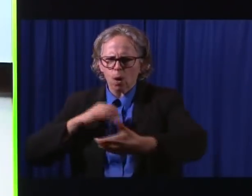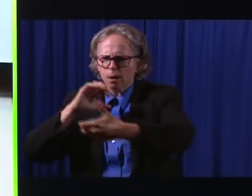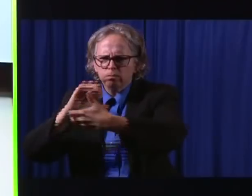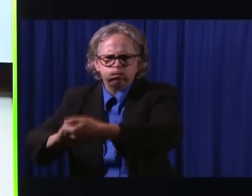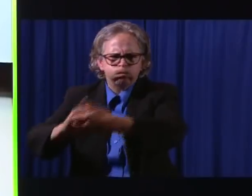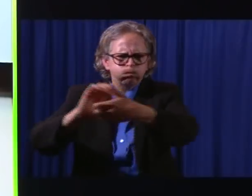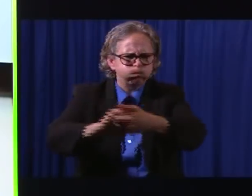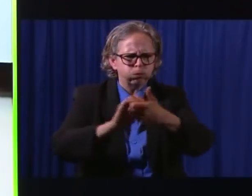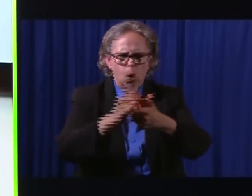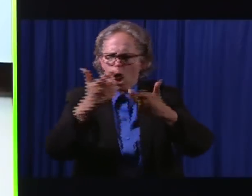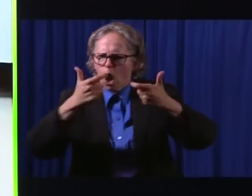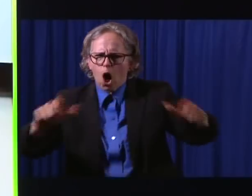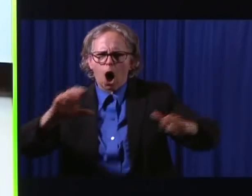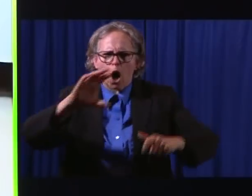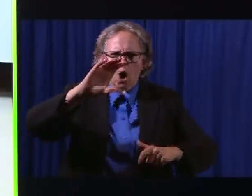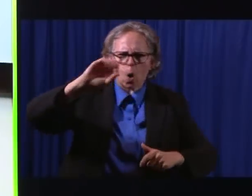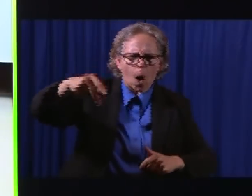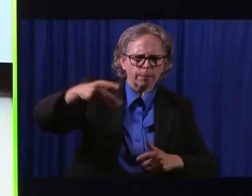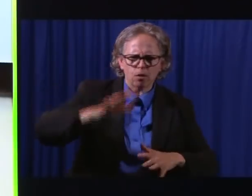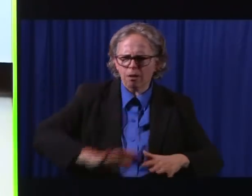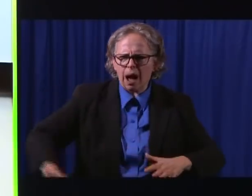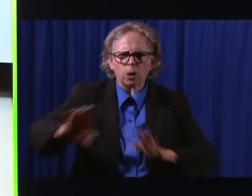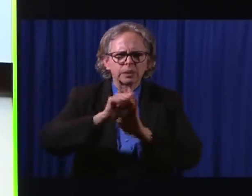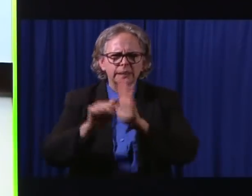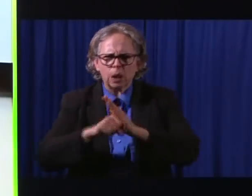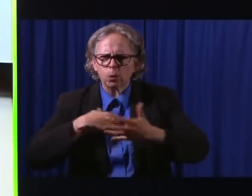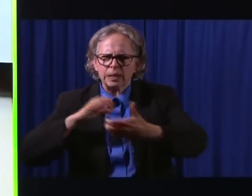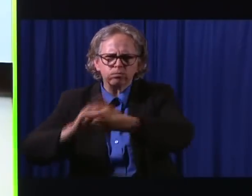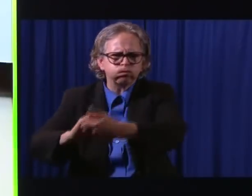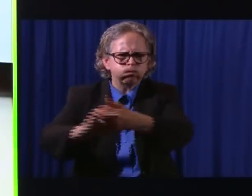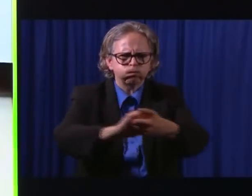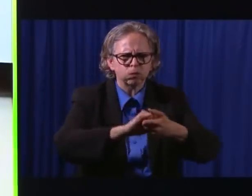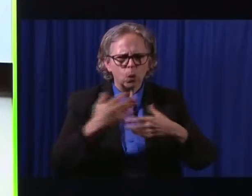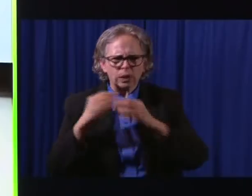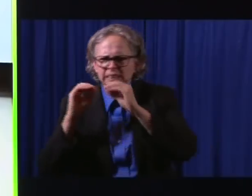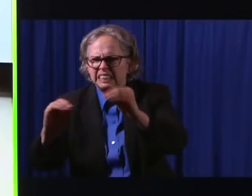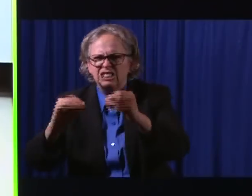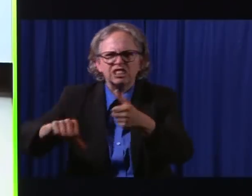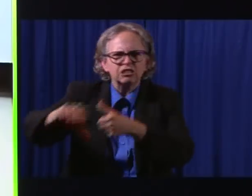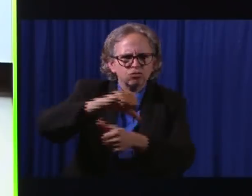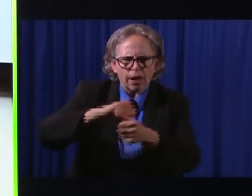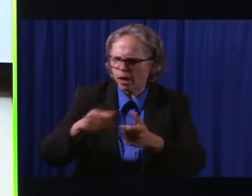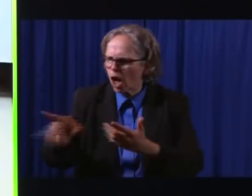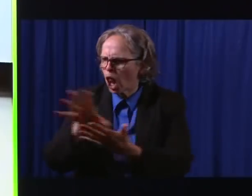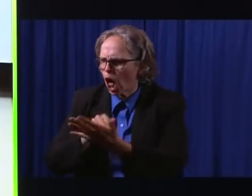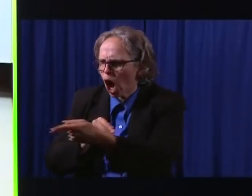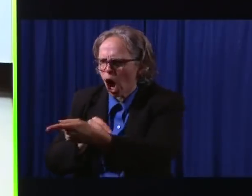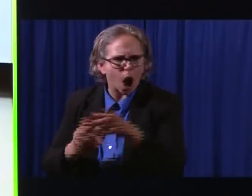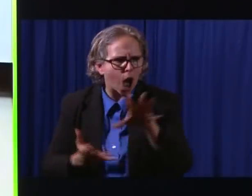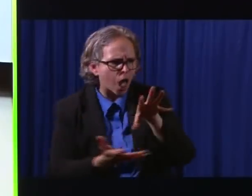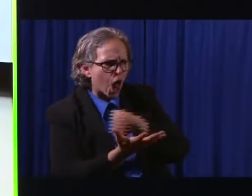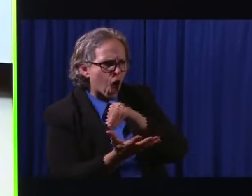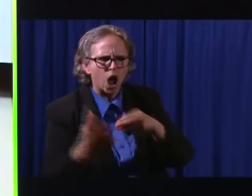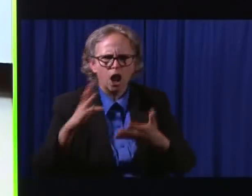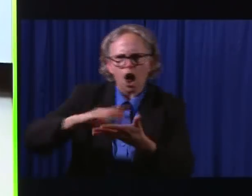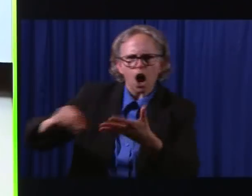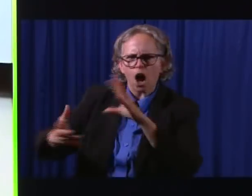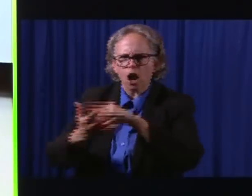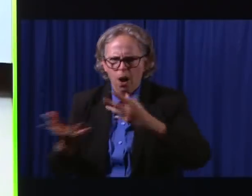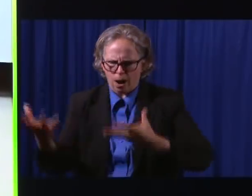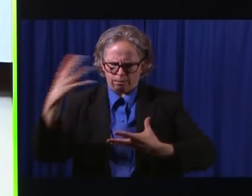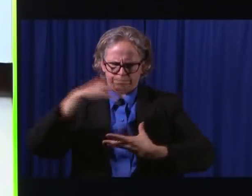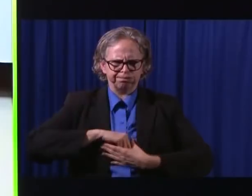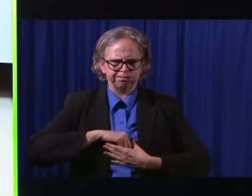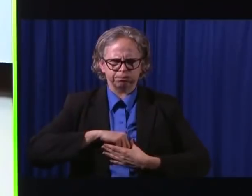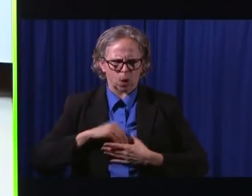we can also learn and grow from the things that we exhibit and see from them. So we're able to be that kind of a conduit to